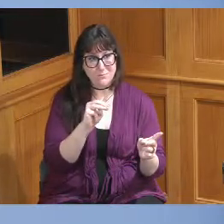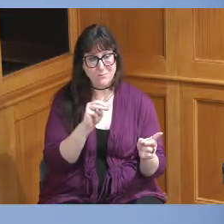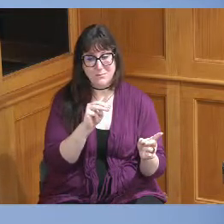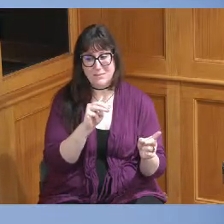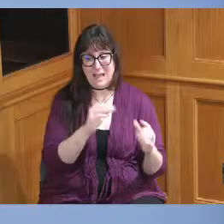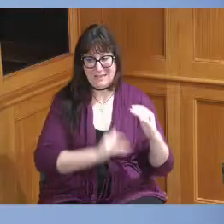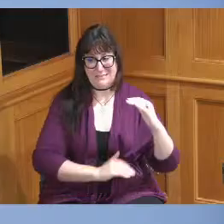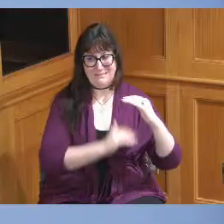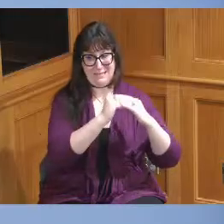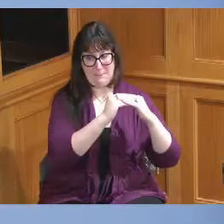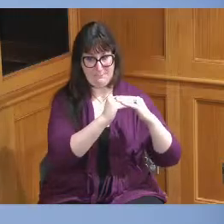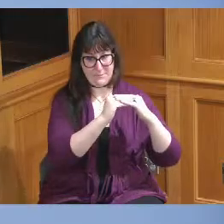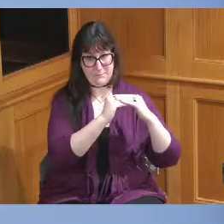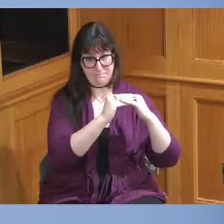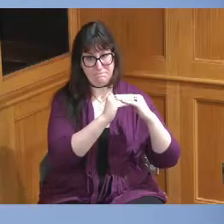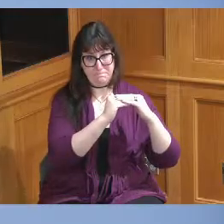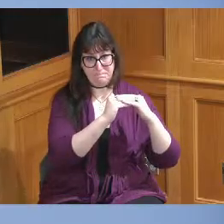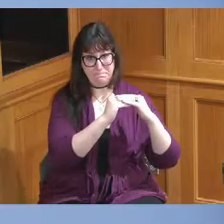capped. That's it.